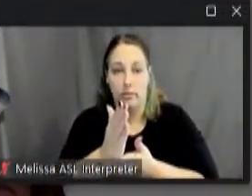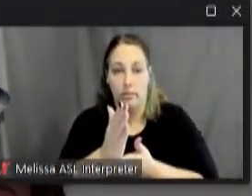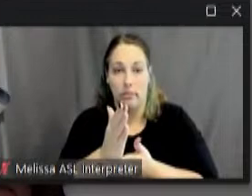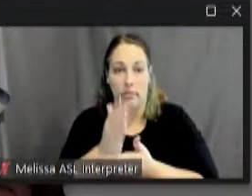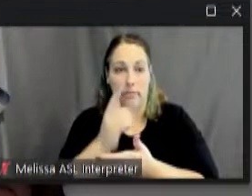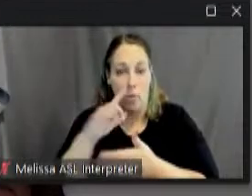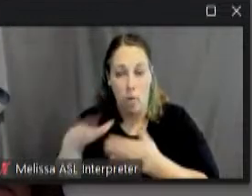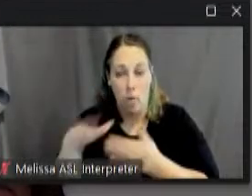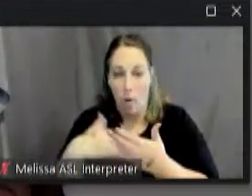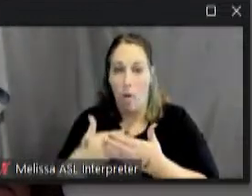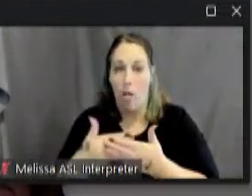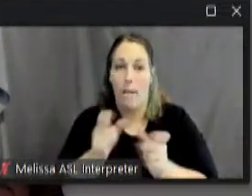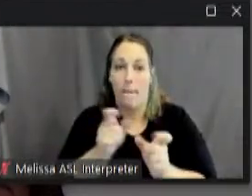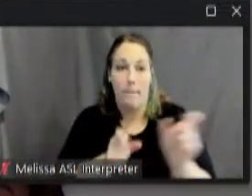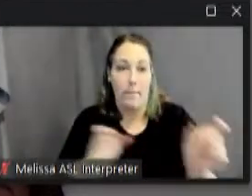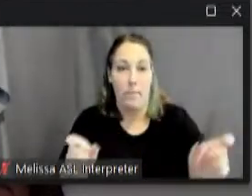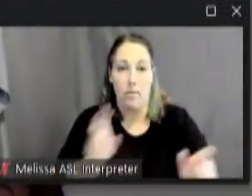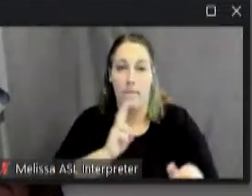want